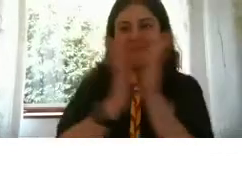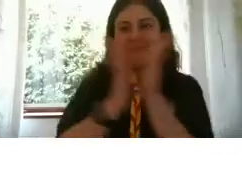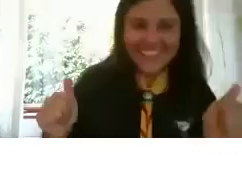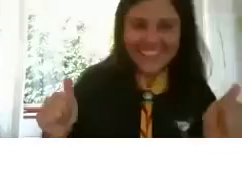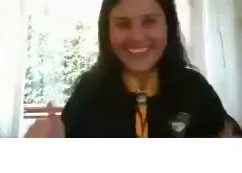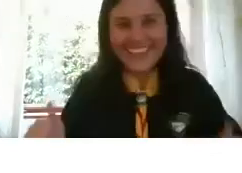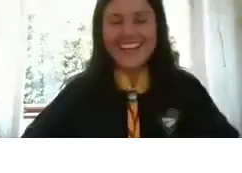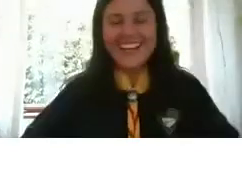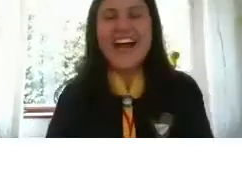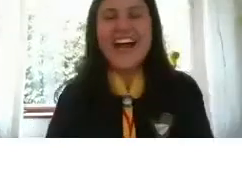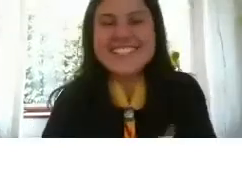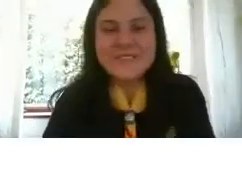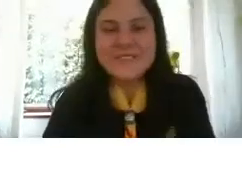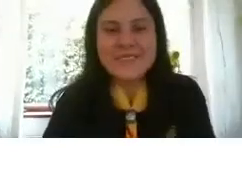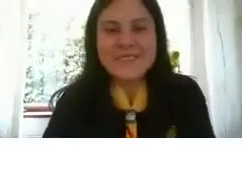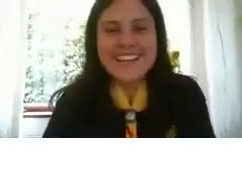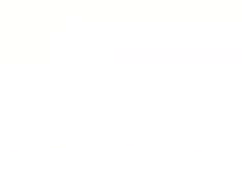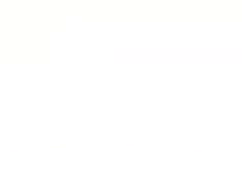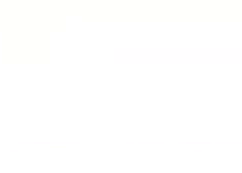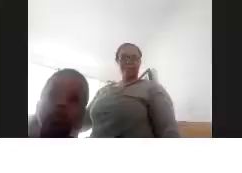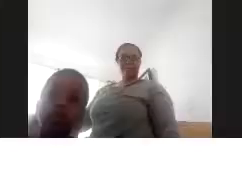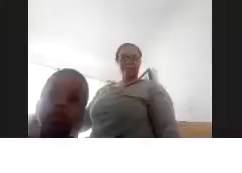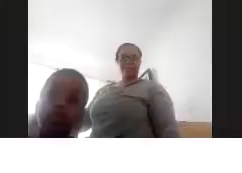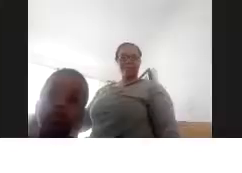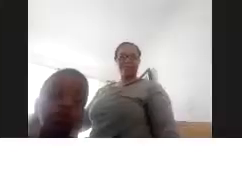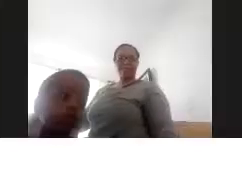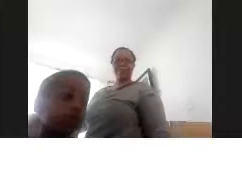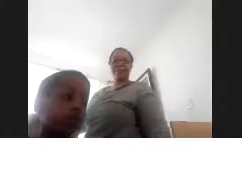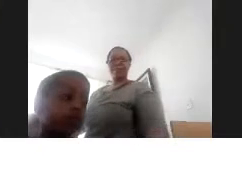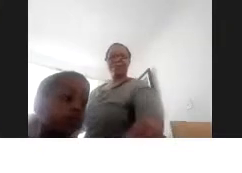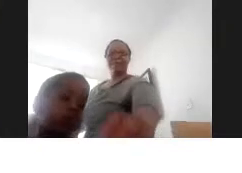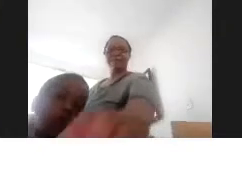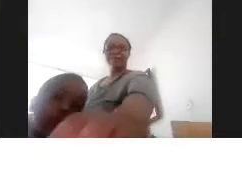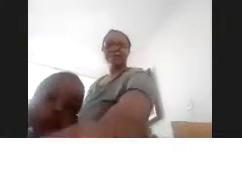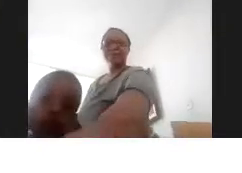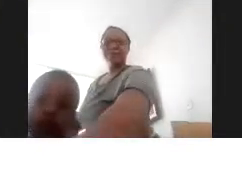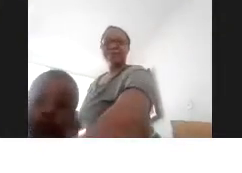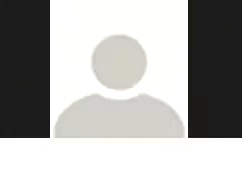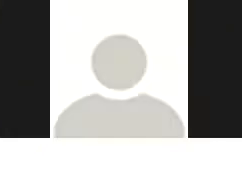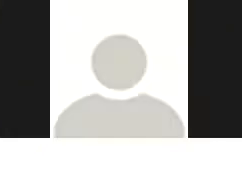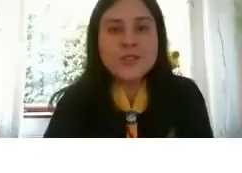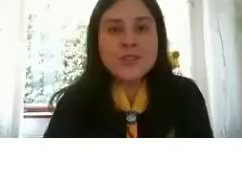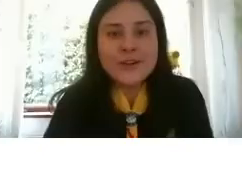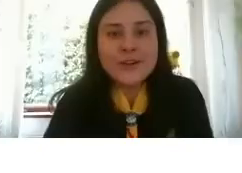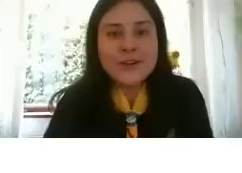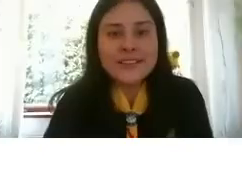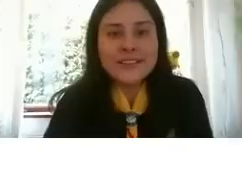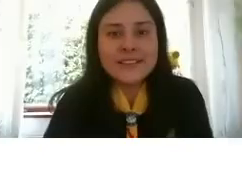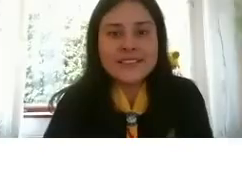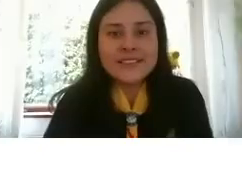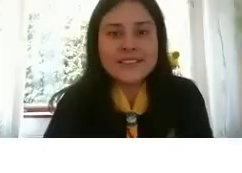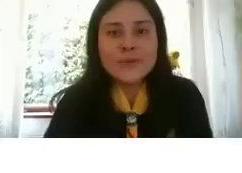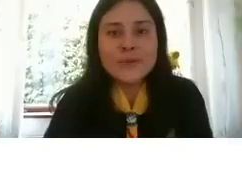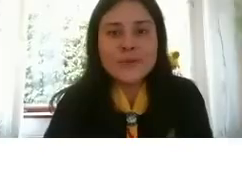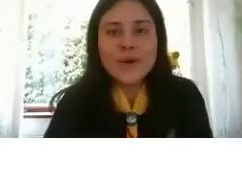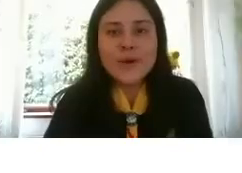practicing. And now let's move to the next thing. Let's move to this one. You can mute everyone so that we